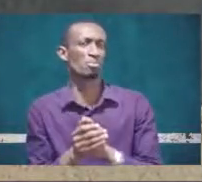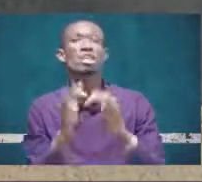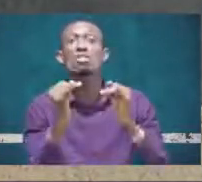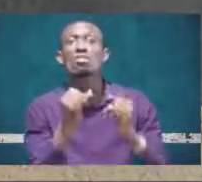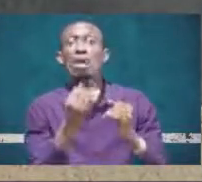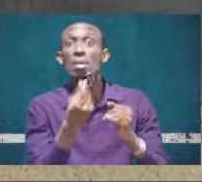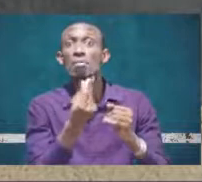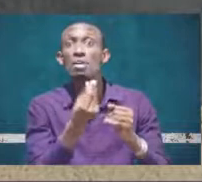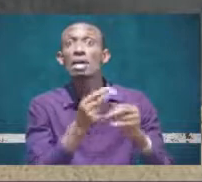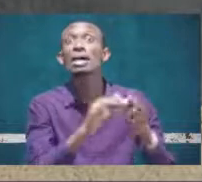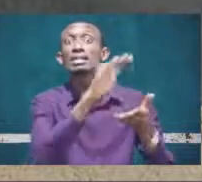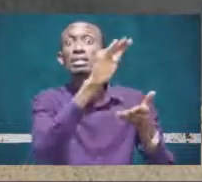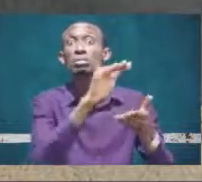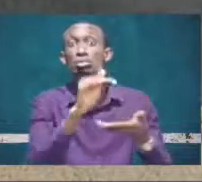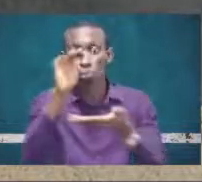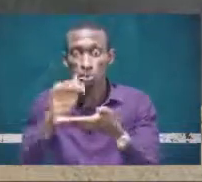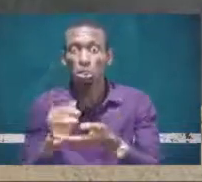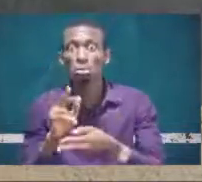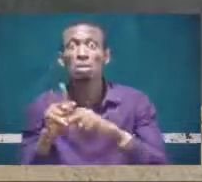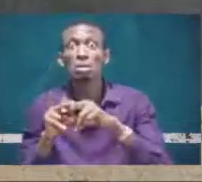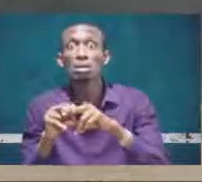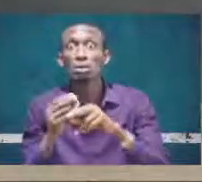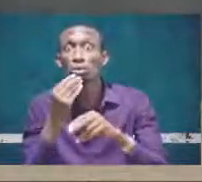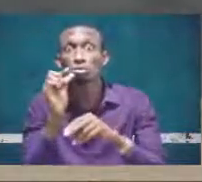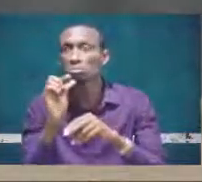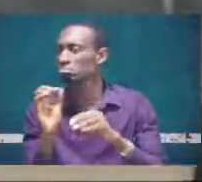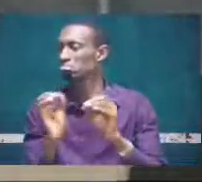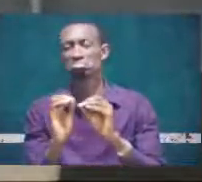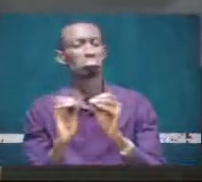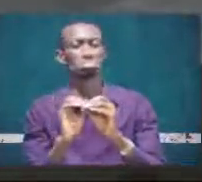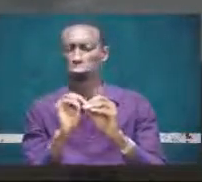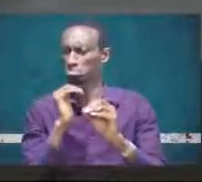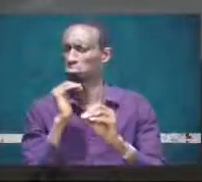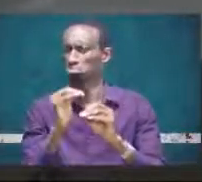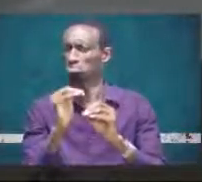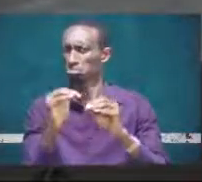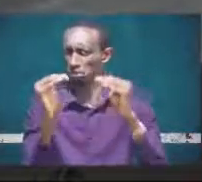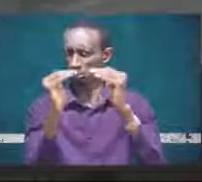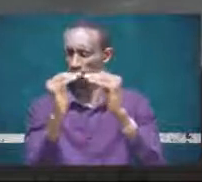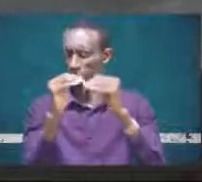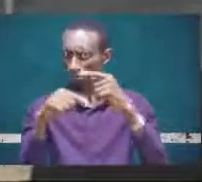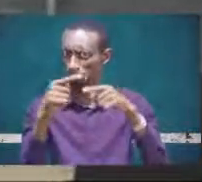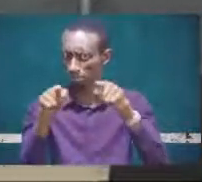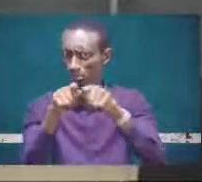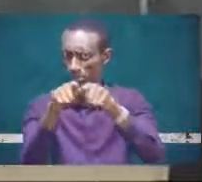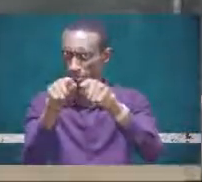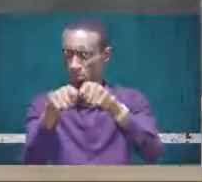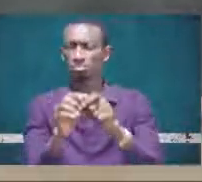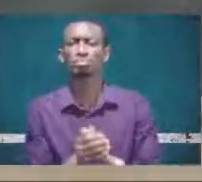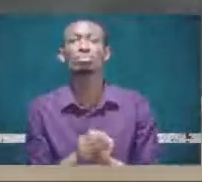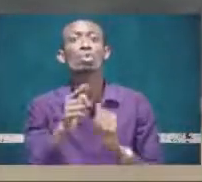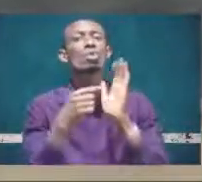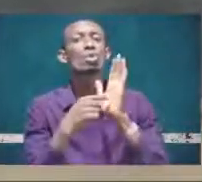quantity bought of the salt. So the demand for necessities have got an abnormal demand curve. For example, now,